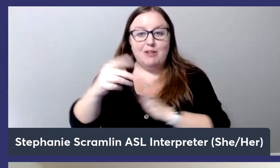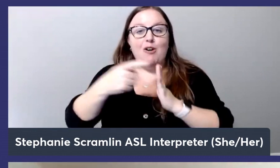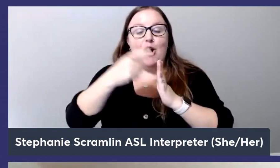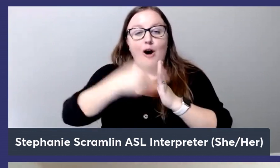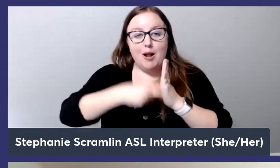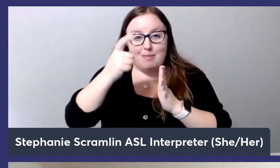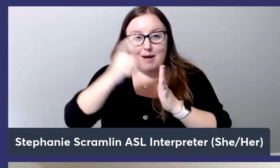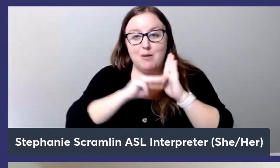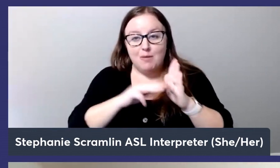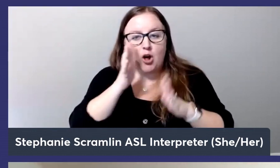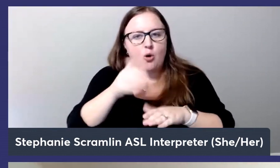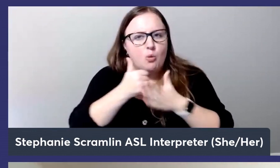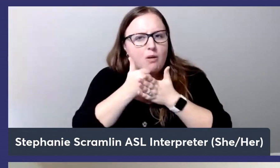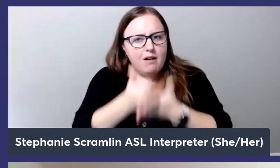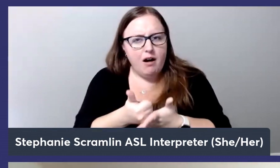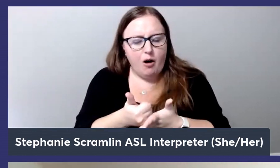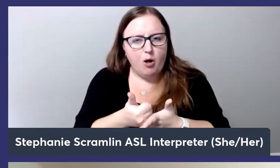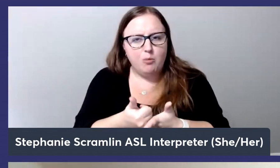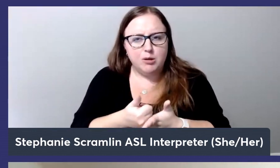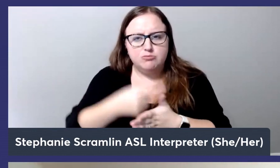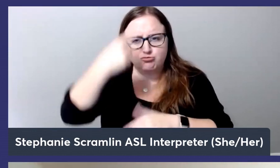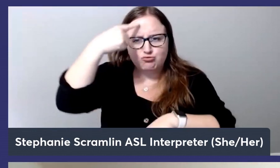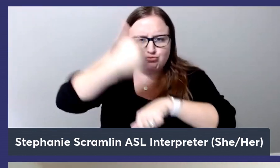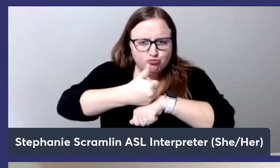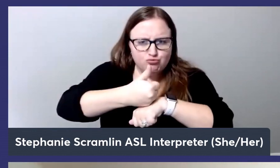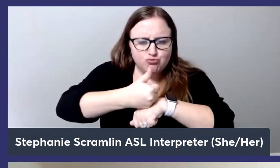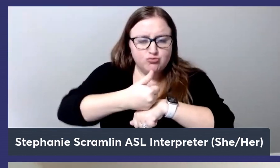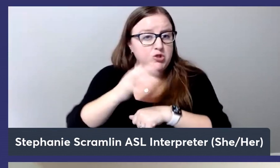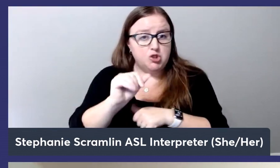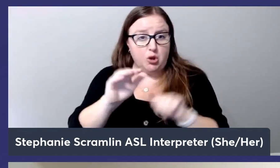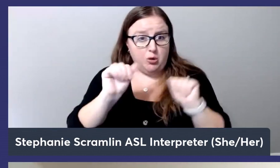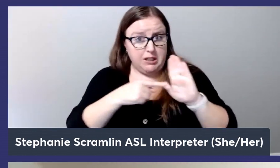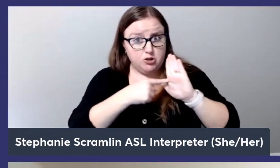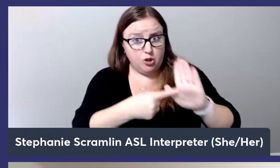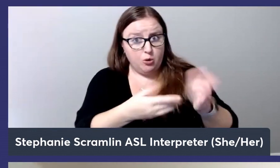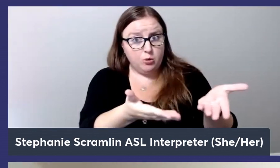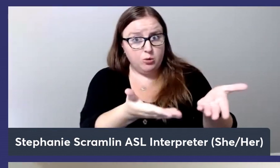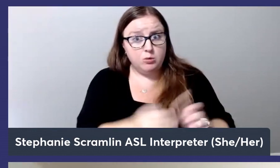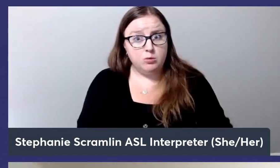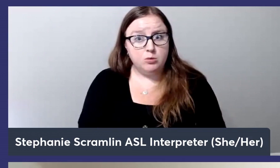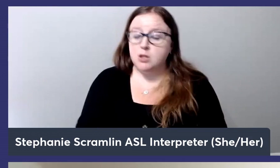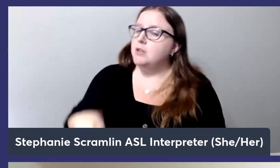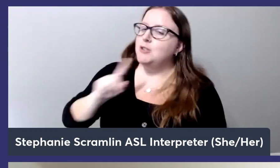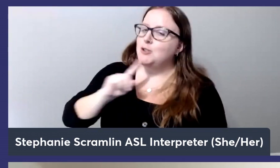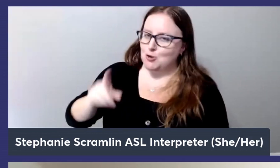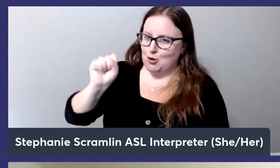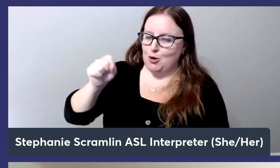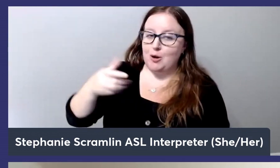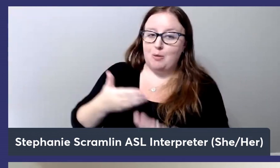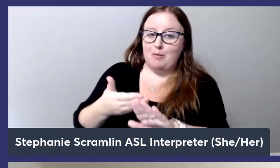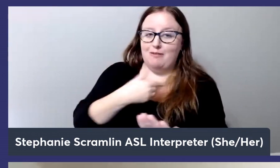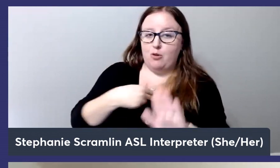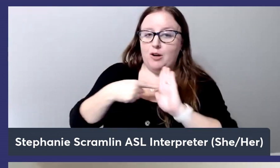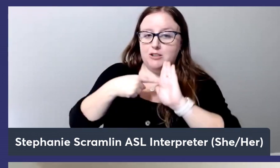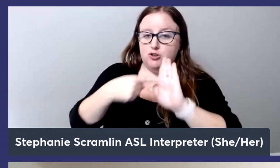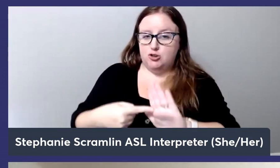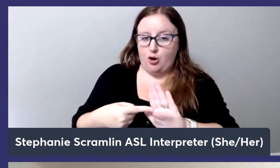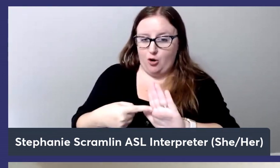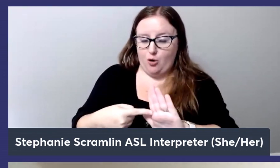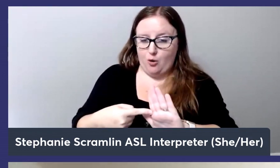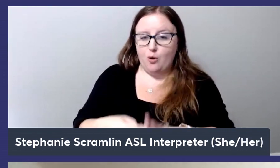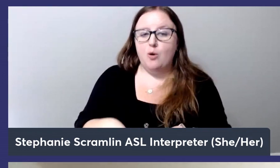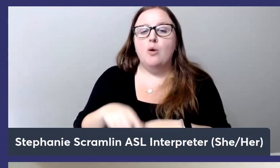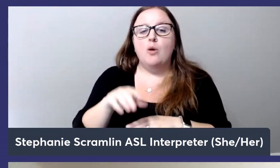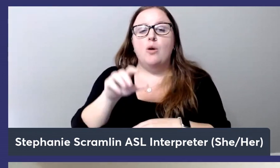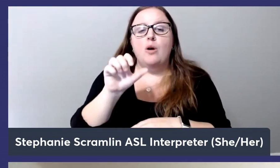might help kind of solidify these concepts. So is there anything that you could show us? Yeah, absolutely. Before I show, the